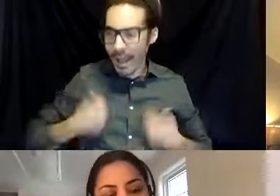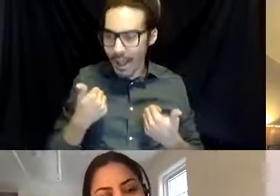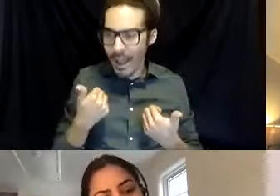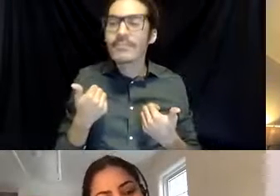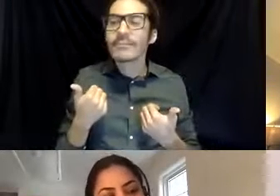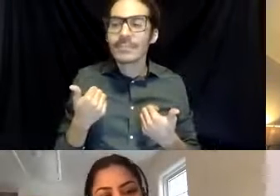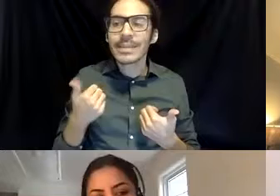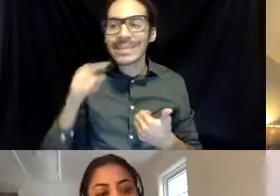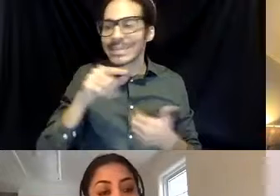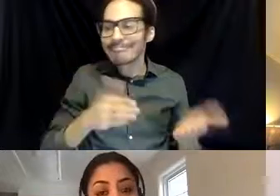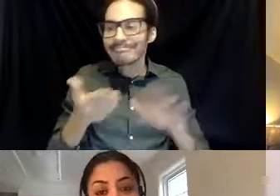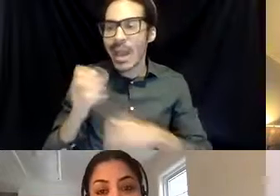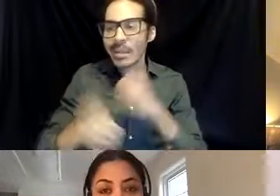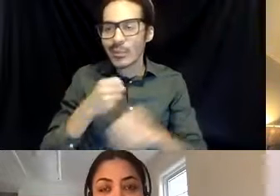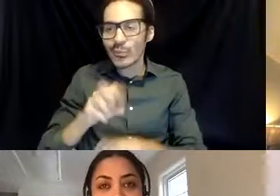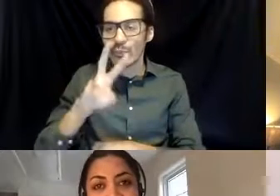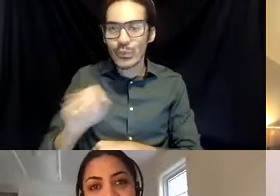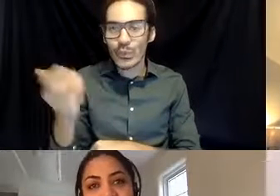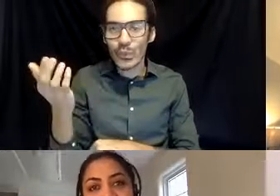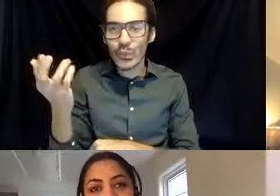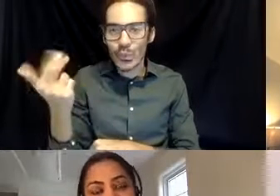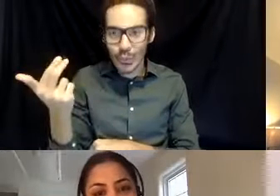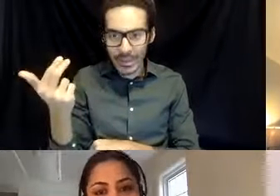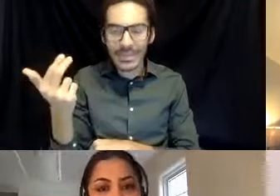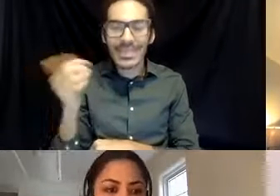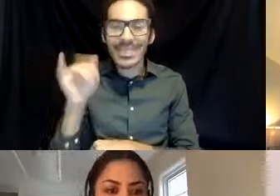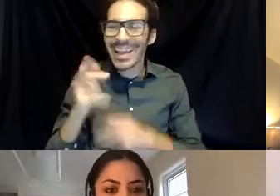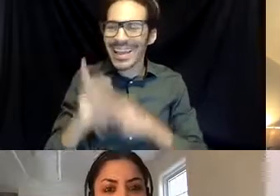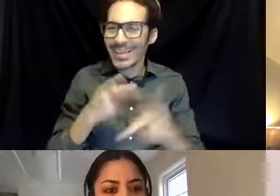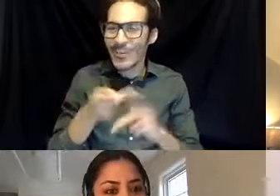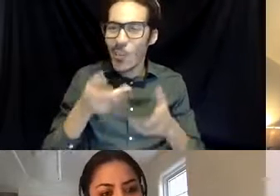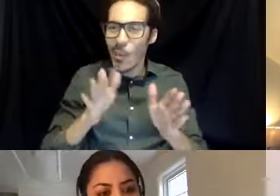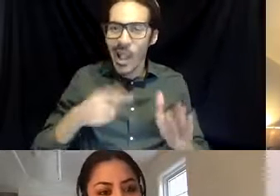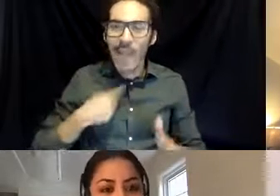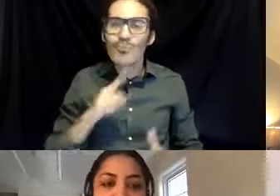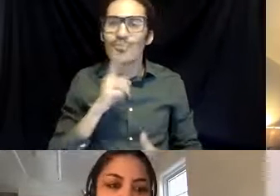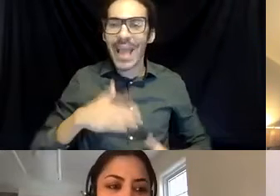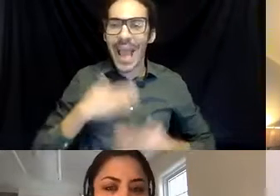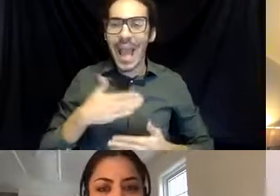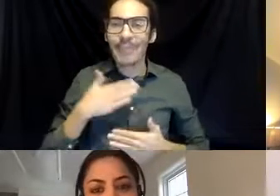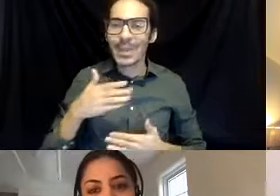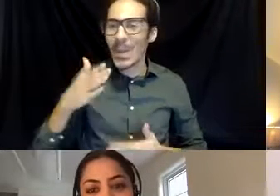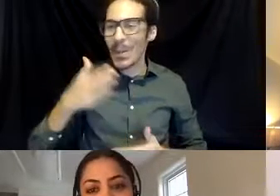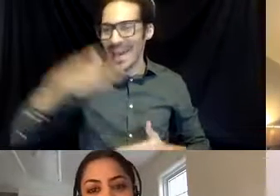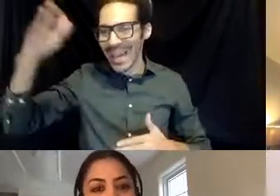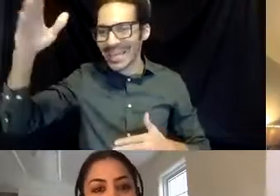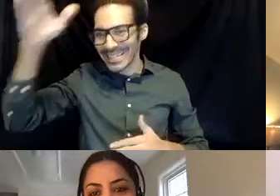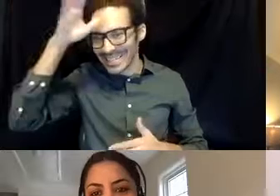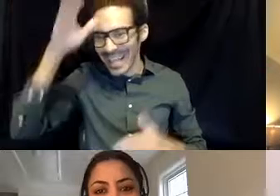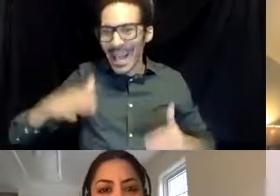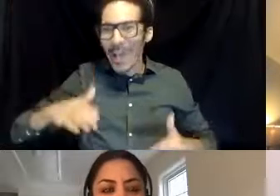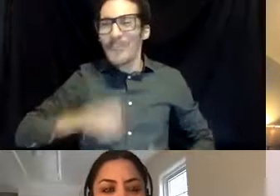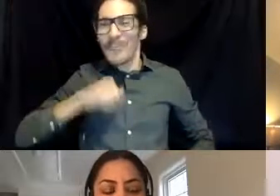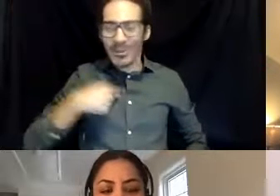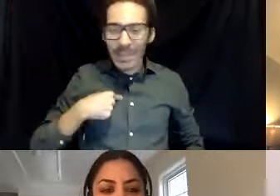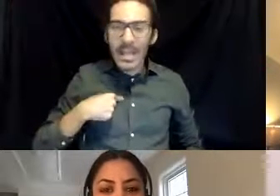in 2013, but so in this kind of way, I was very happy that I'm he's proud of what I've done. And so I packed my